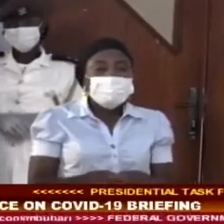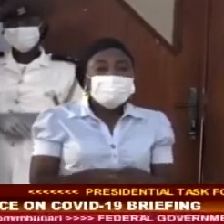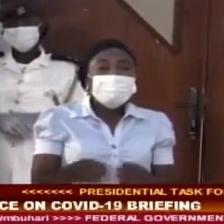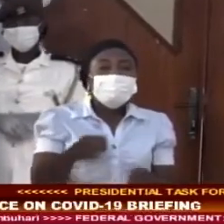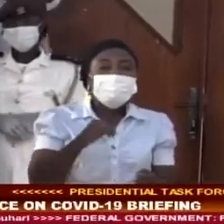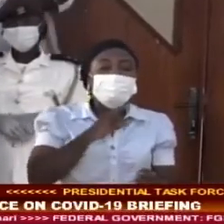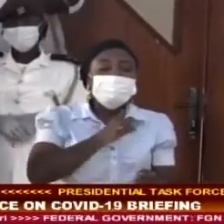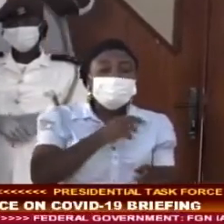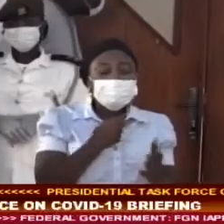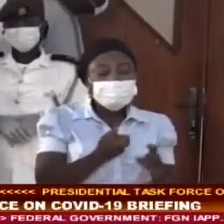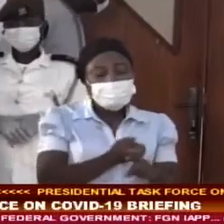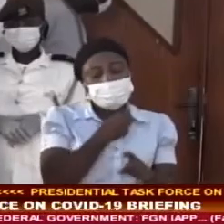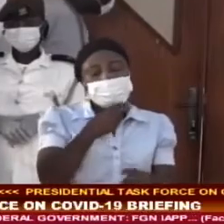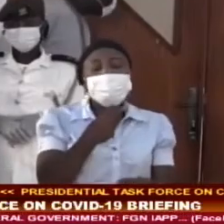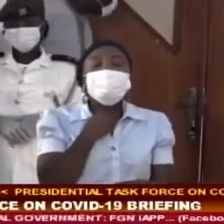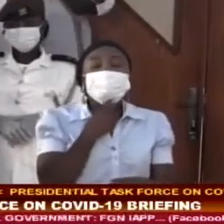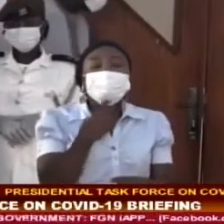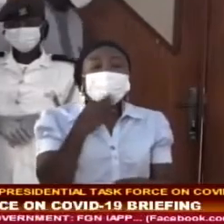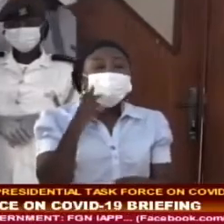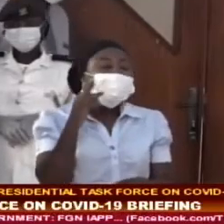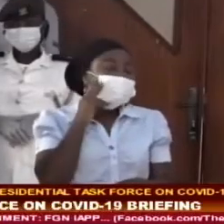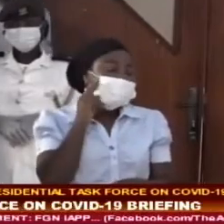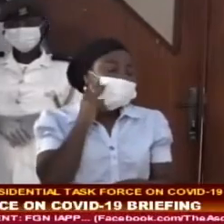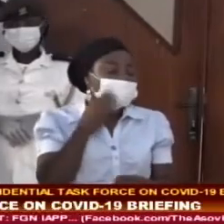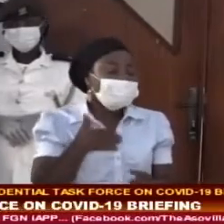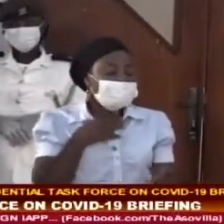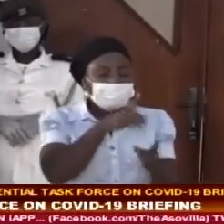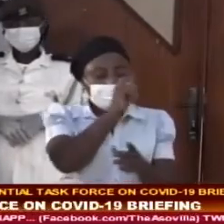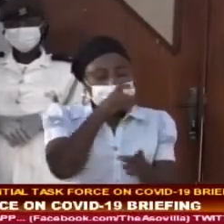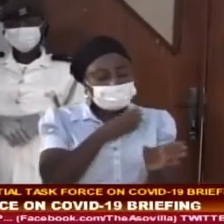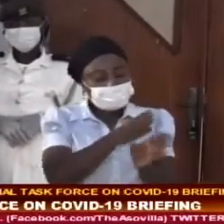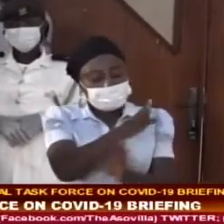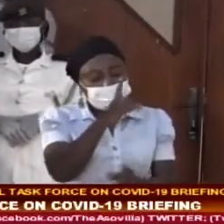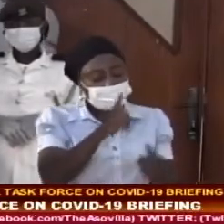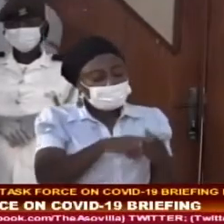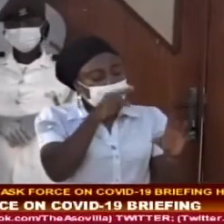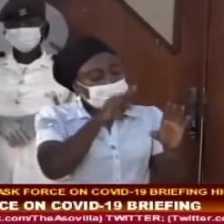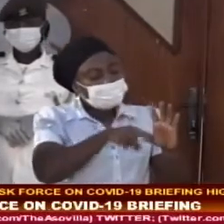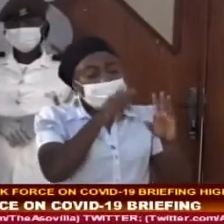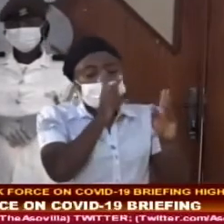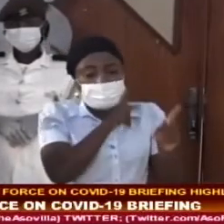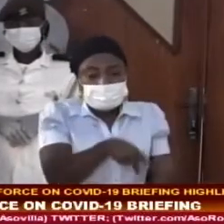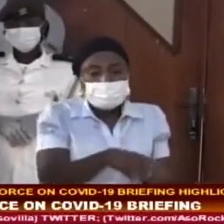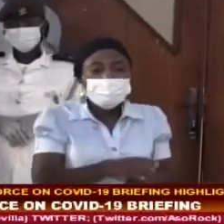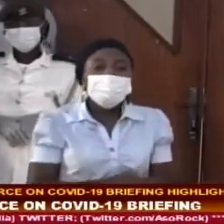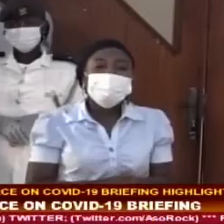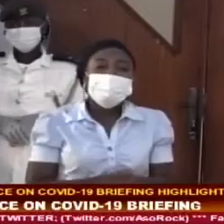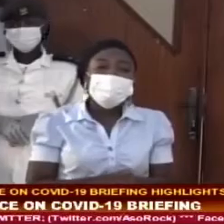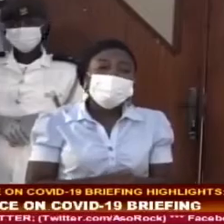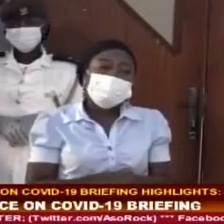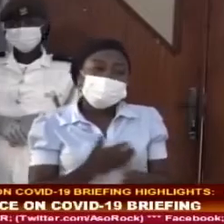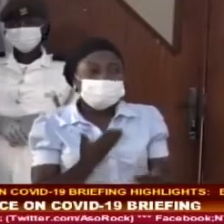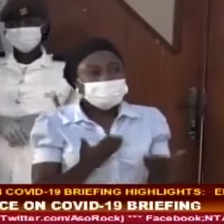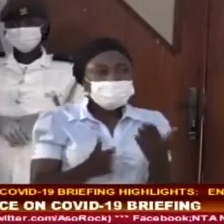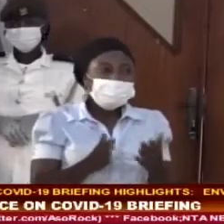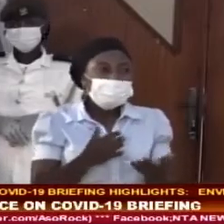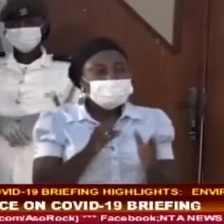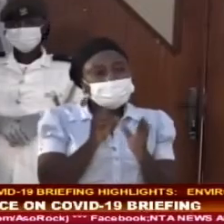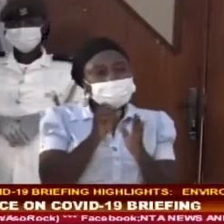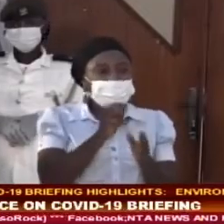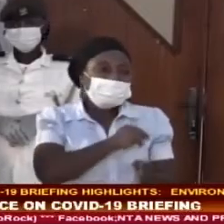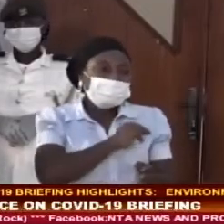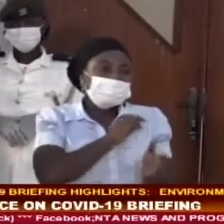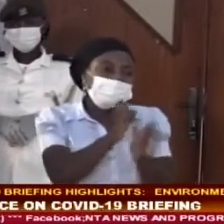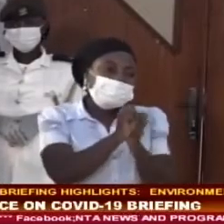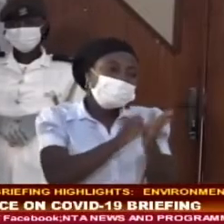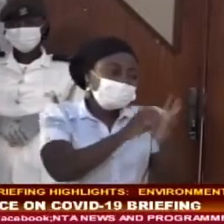of Nigeria. And my question goes to the chairperson and probably the Minister of State